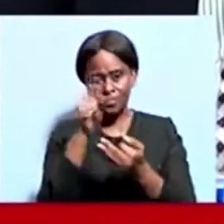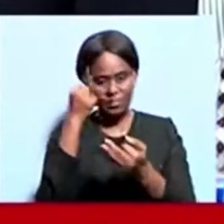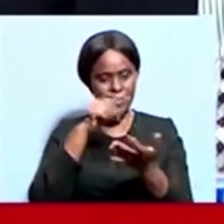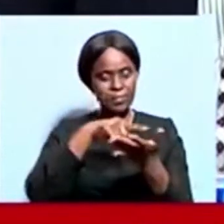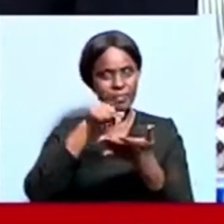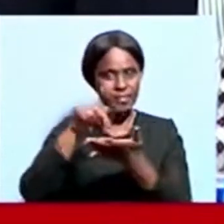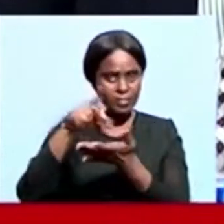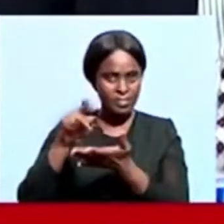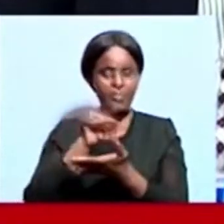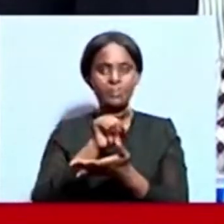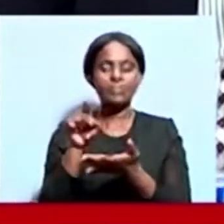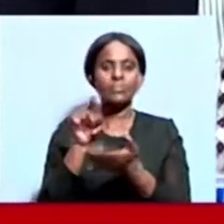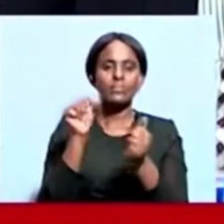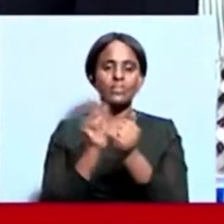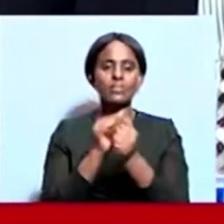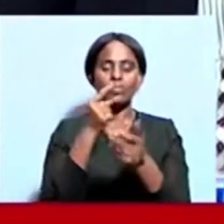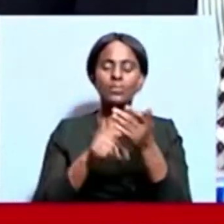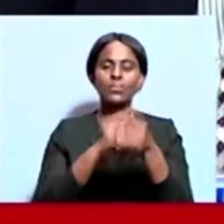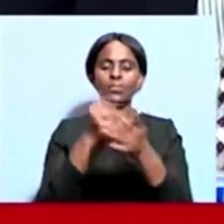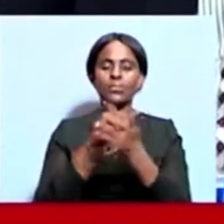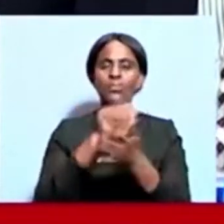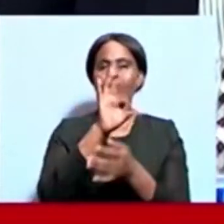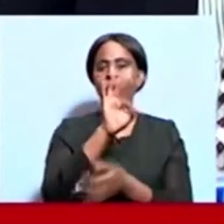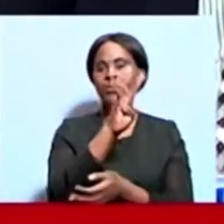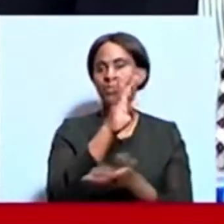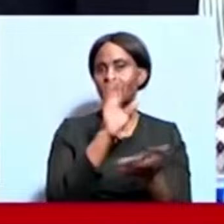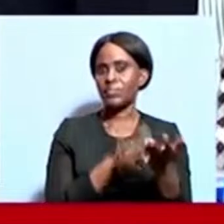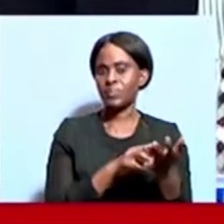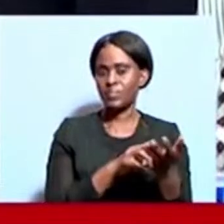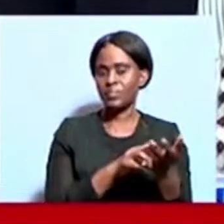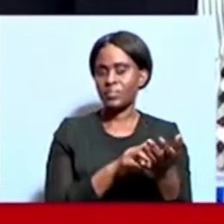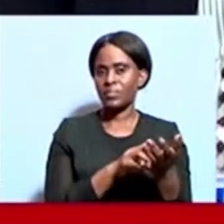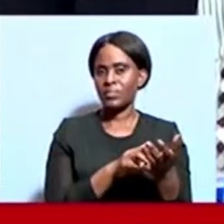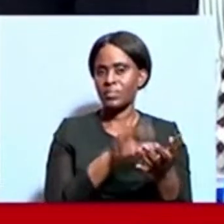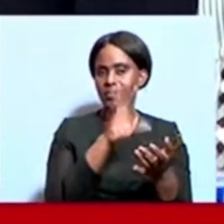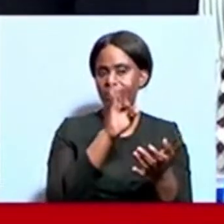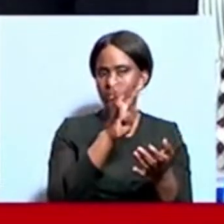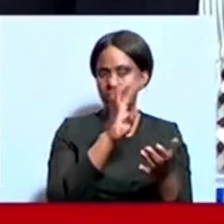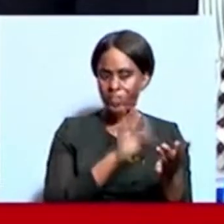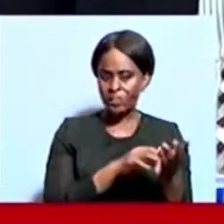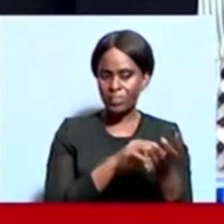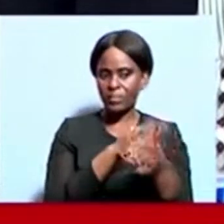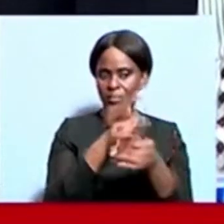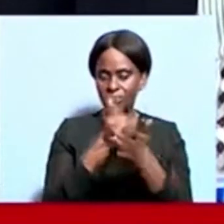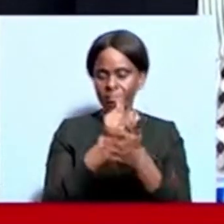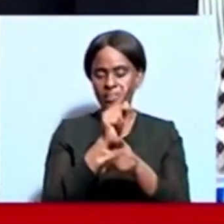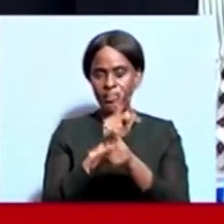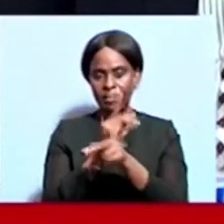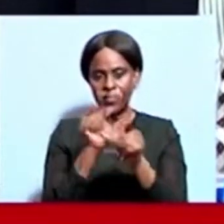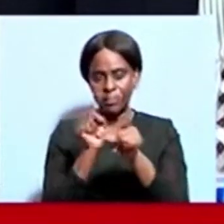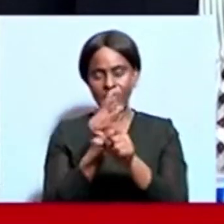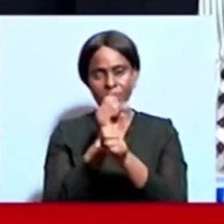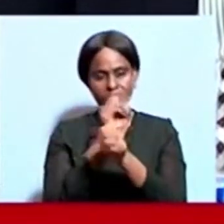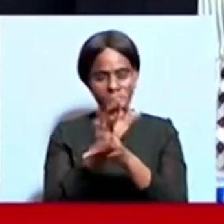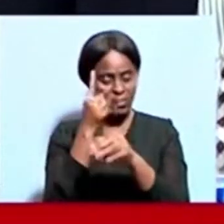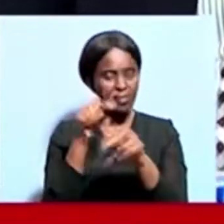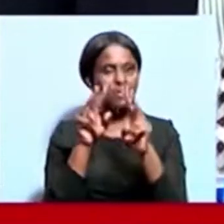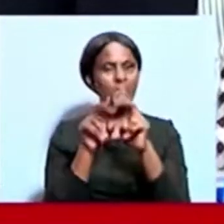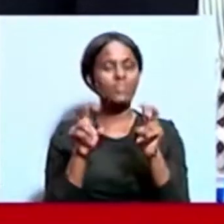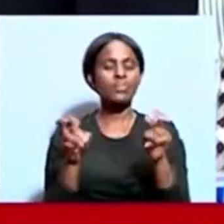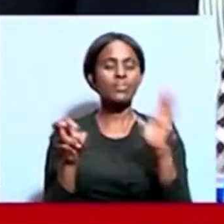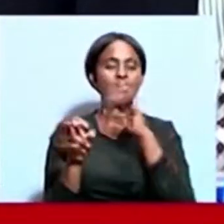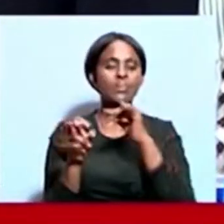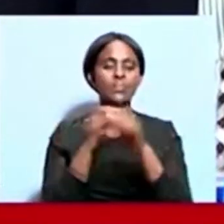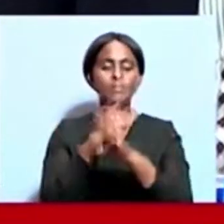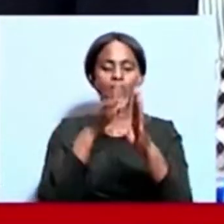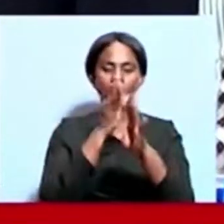payments amounting to 94,000, and these are now secured and ready for verification. A